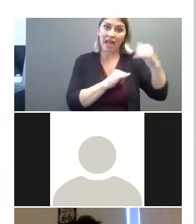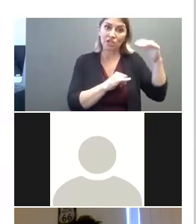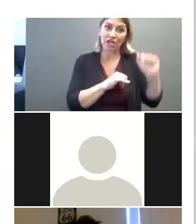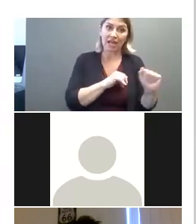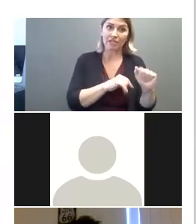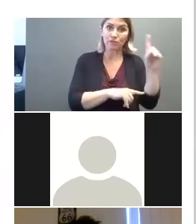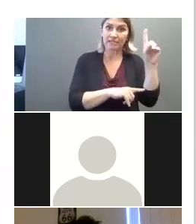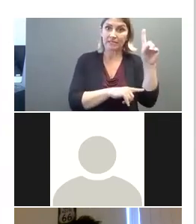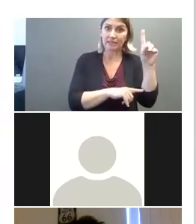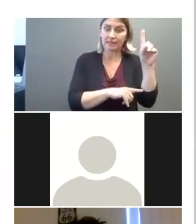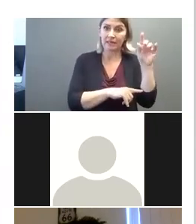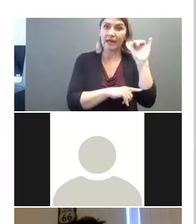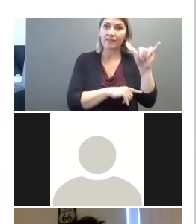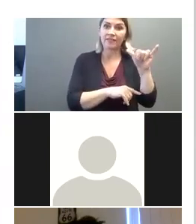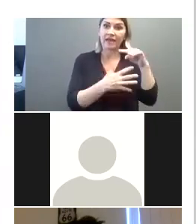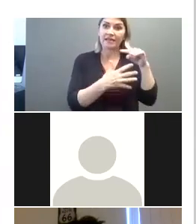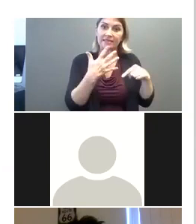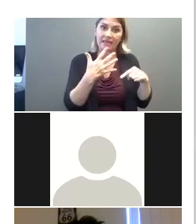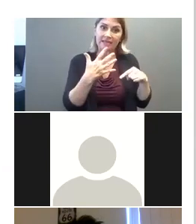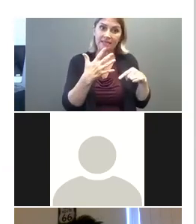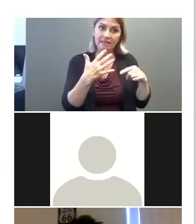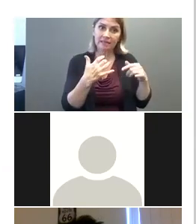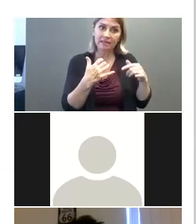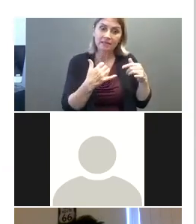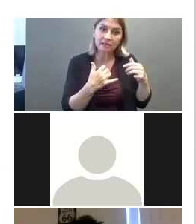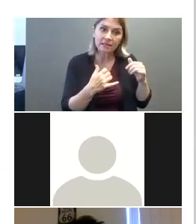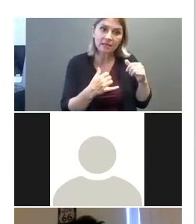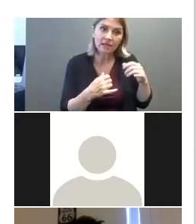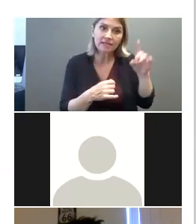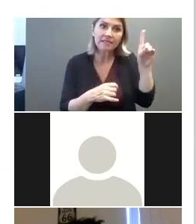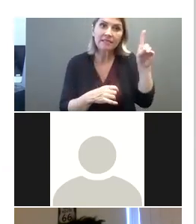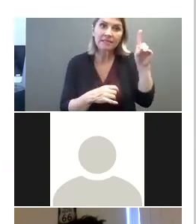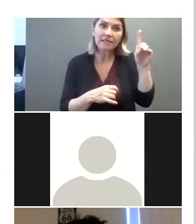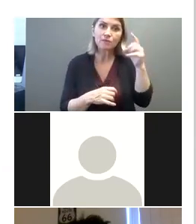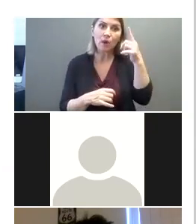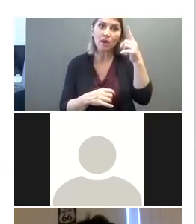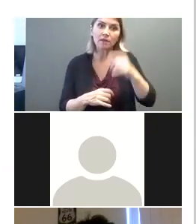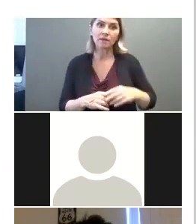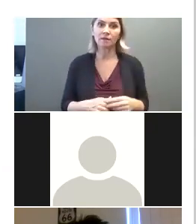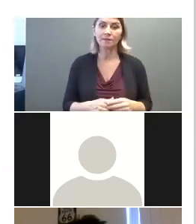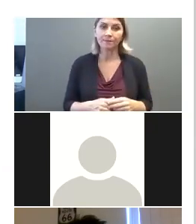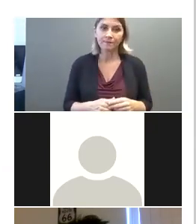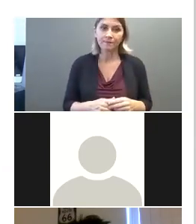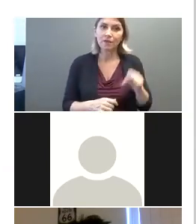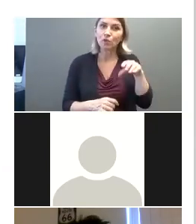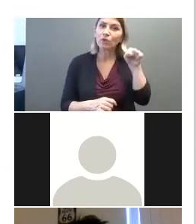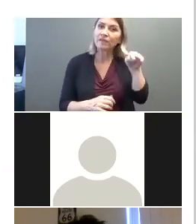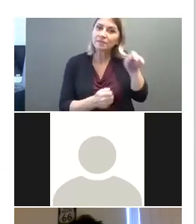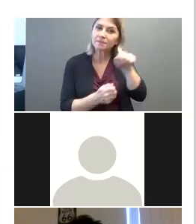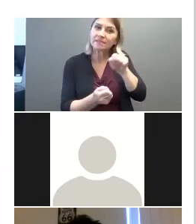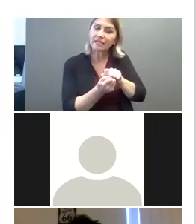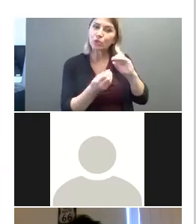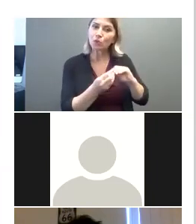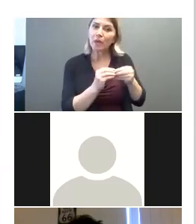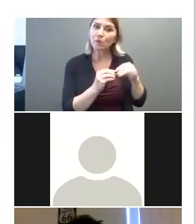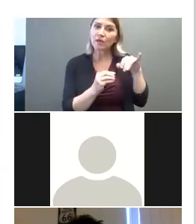that basically set A's value again is still 0, but D's value now becomes 1. So this particular number